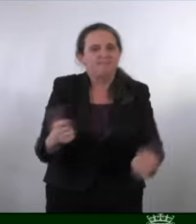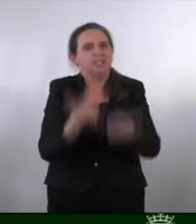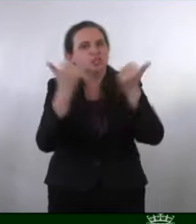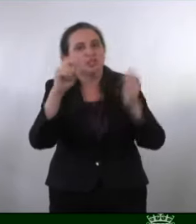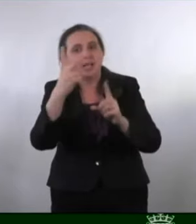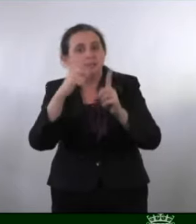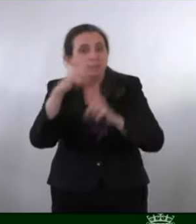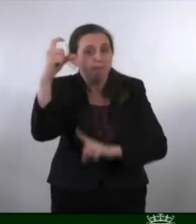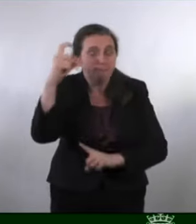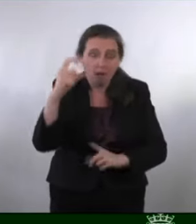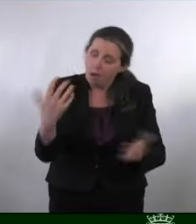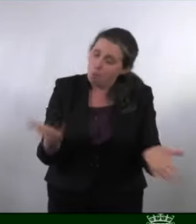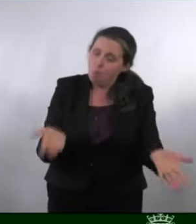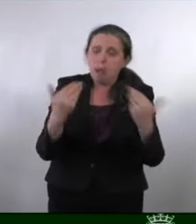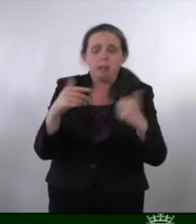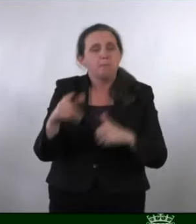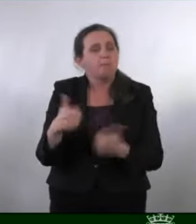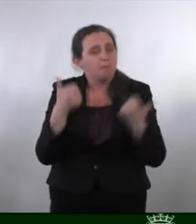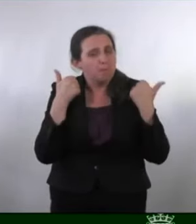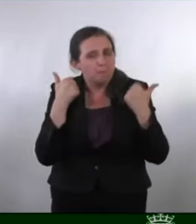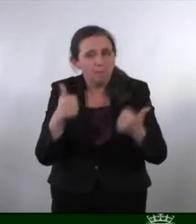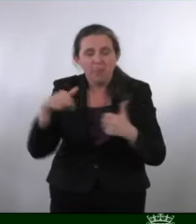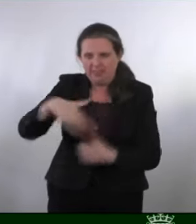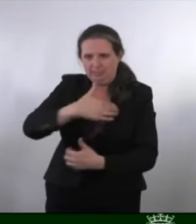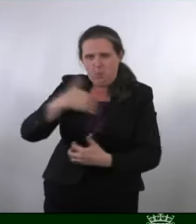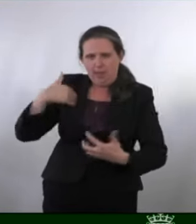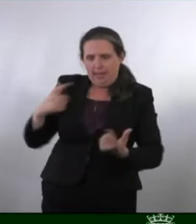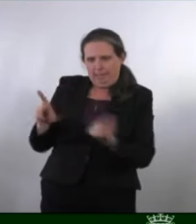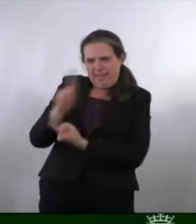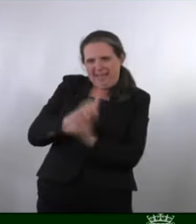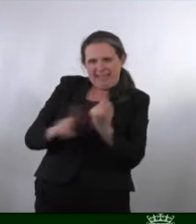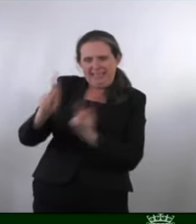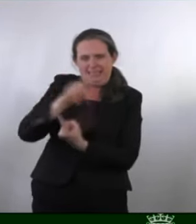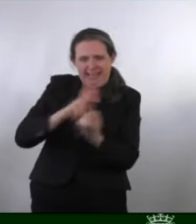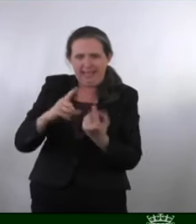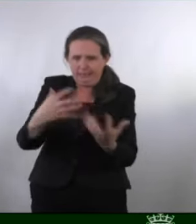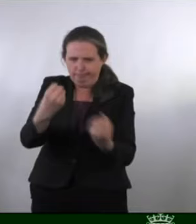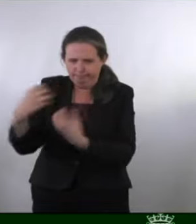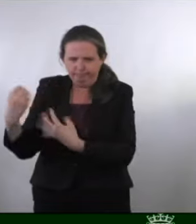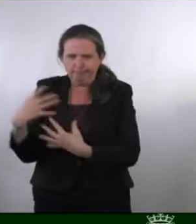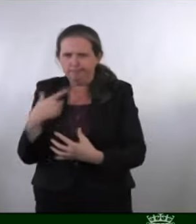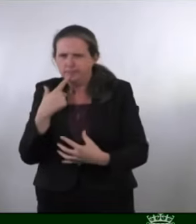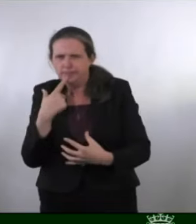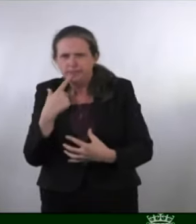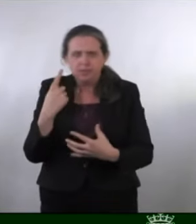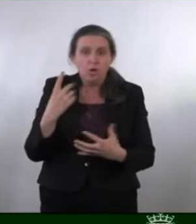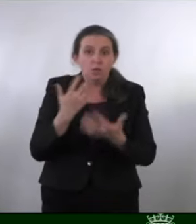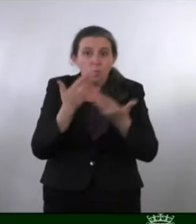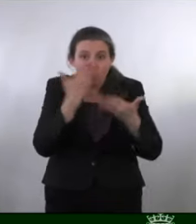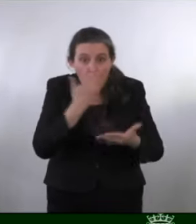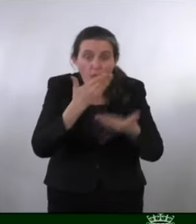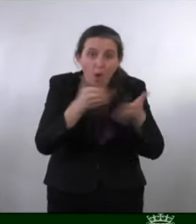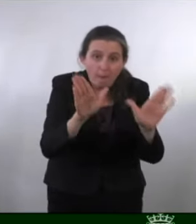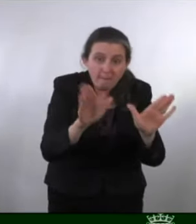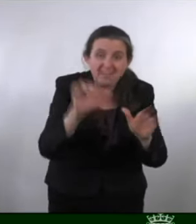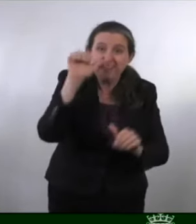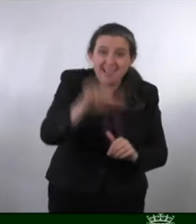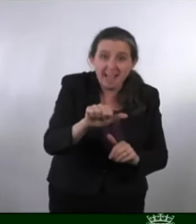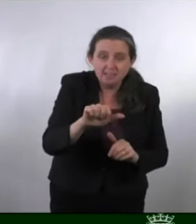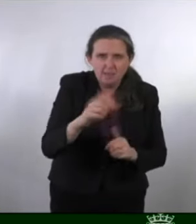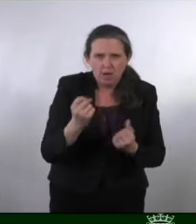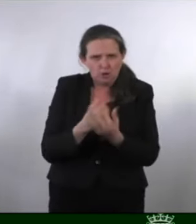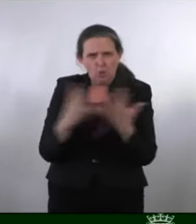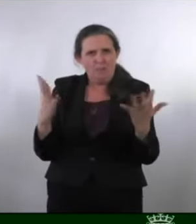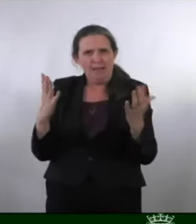they face, and a key message was that our schools are open, but too many pupils are self-isolating at home. whole year groups being sent home